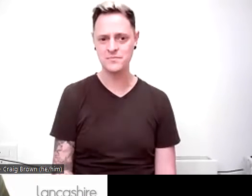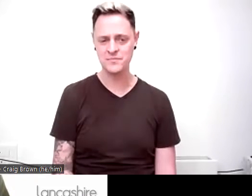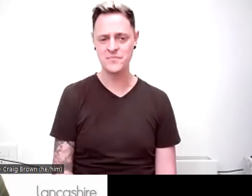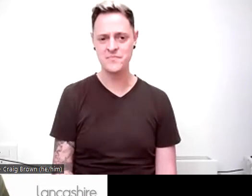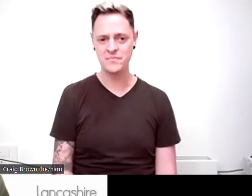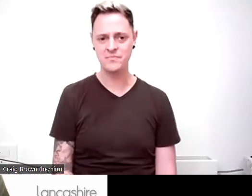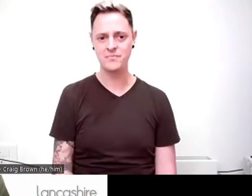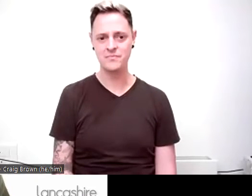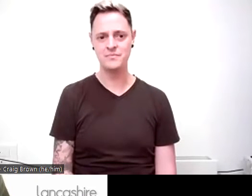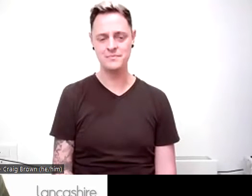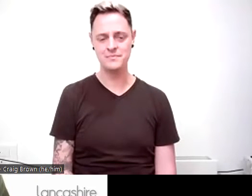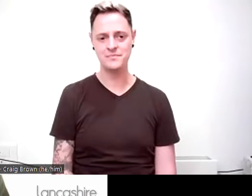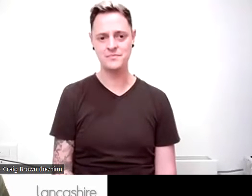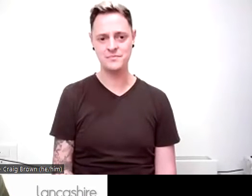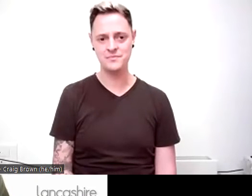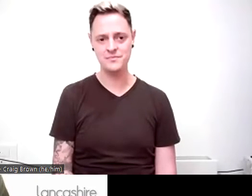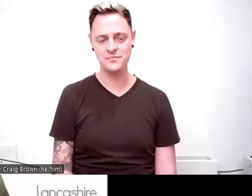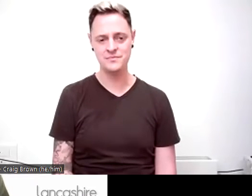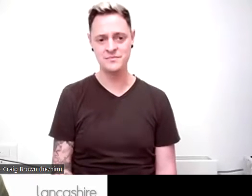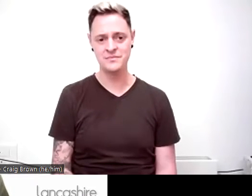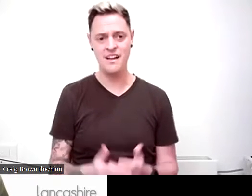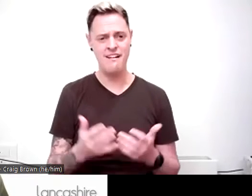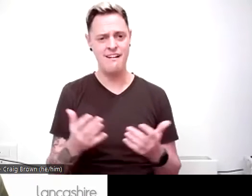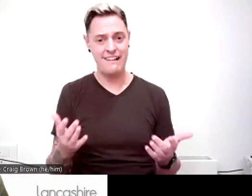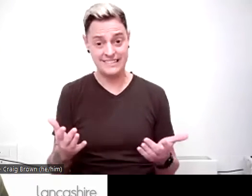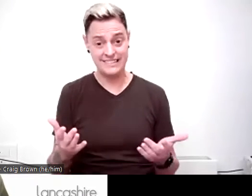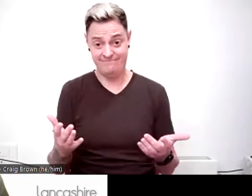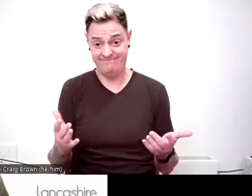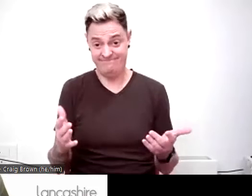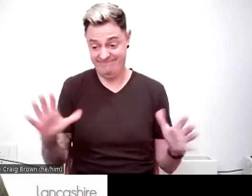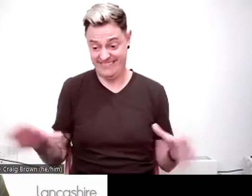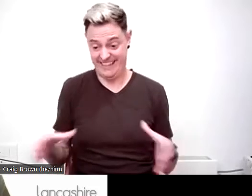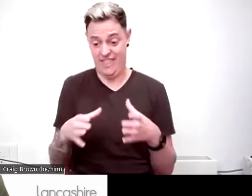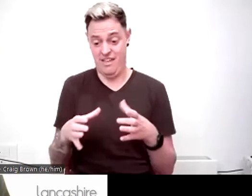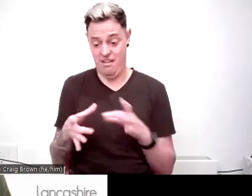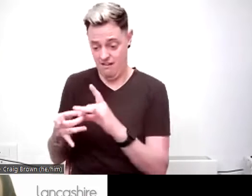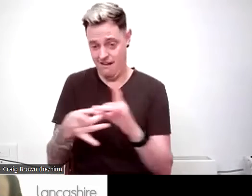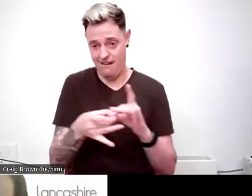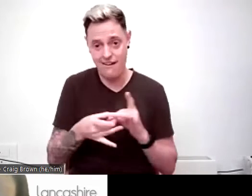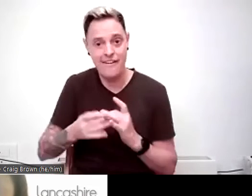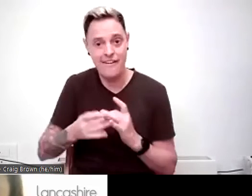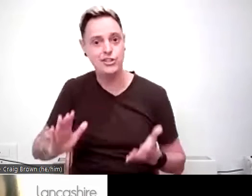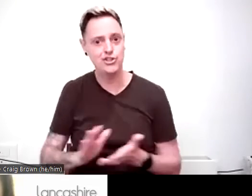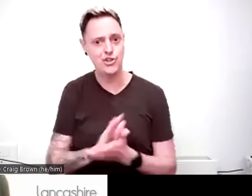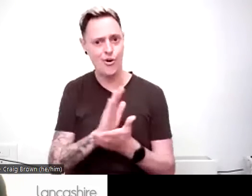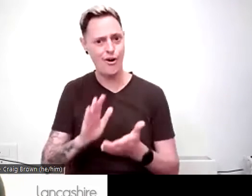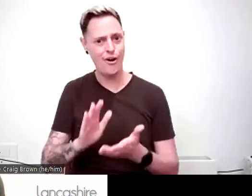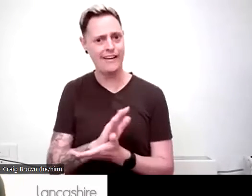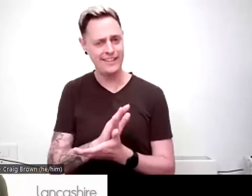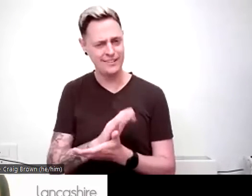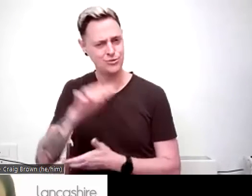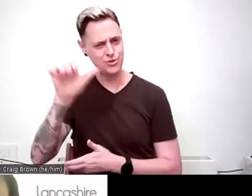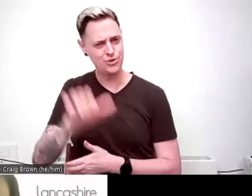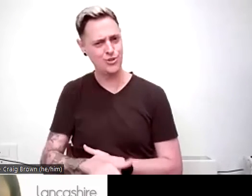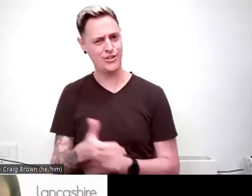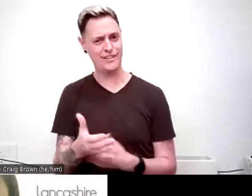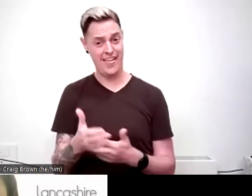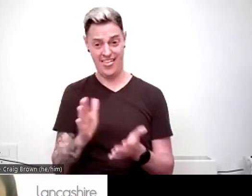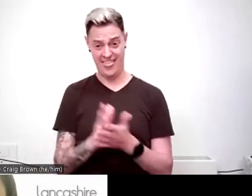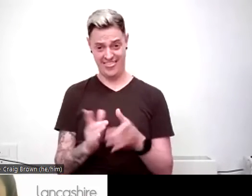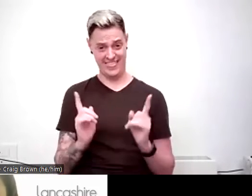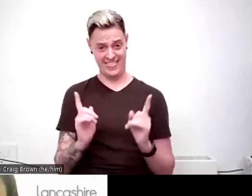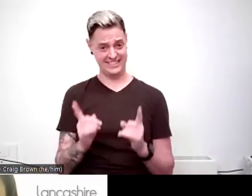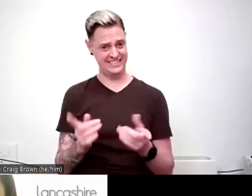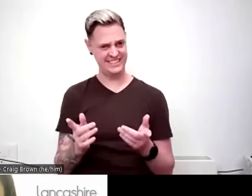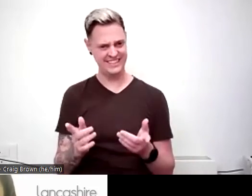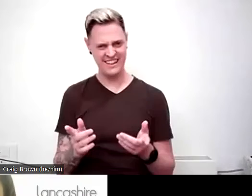I guess just being together in joy, which we should be able to do. It's nothing more than that. That's why I was like, what should